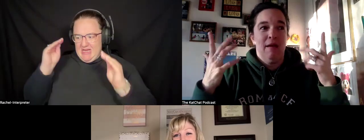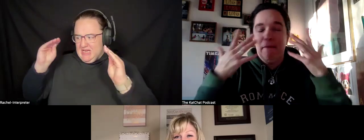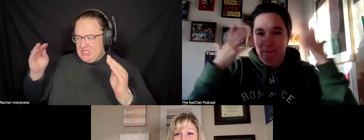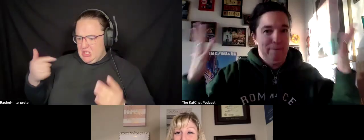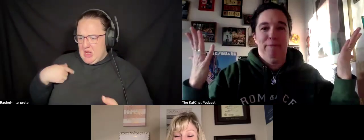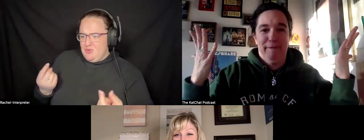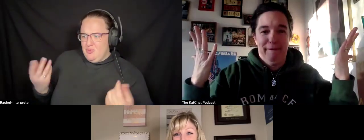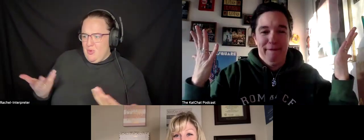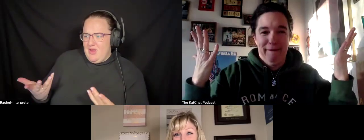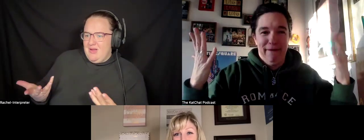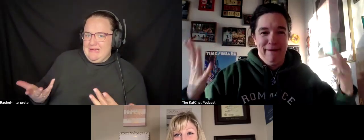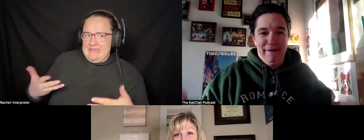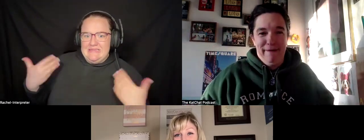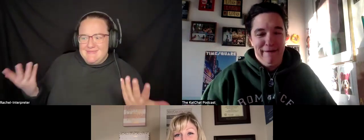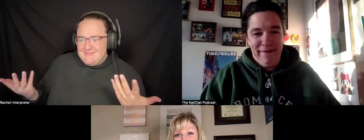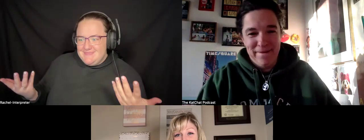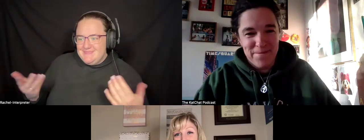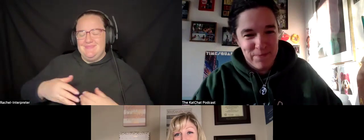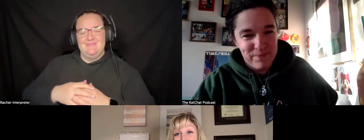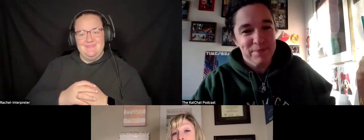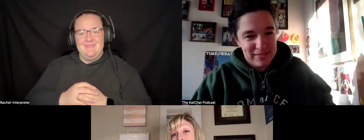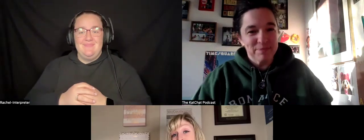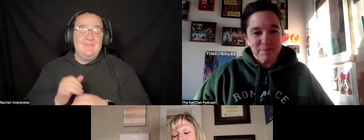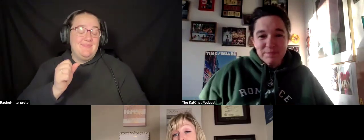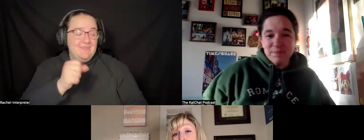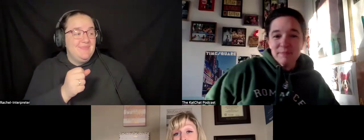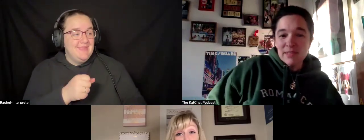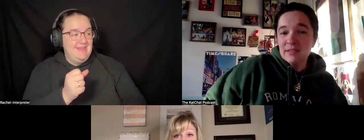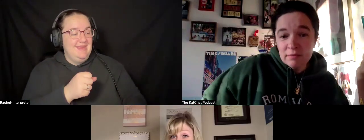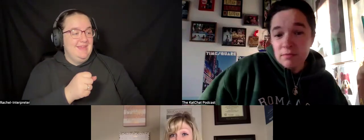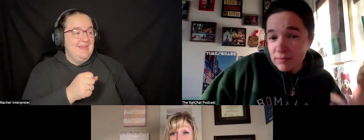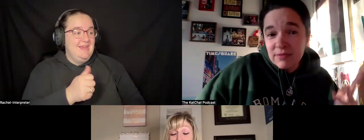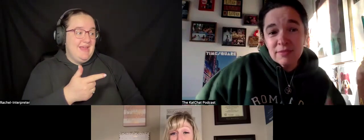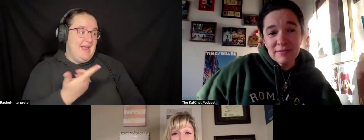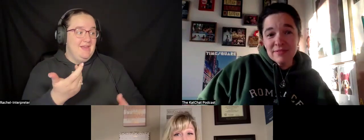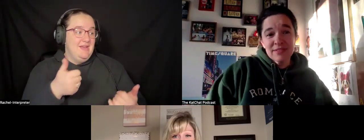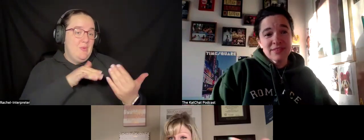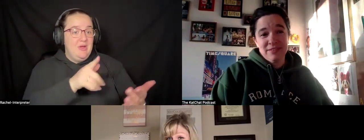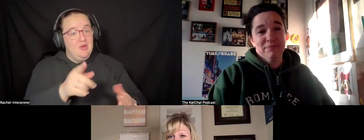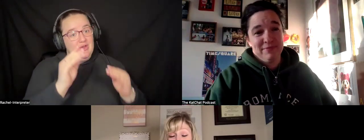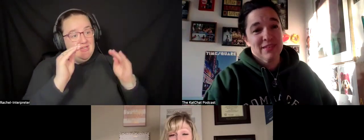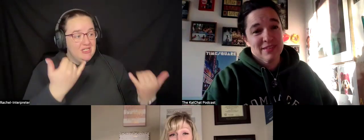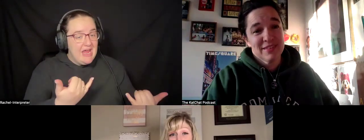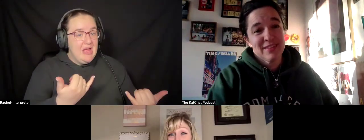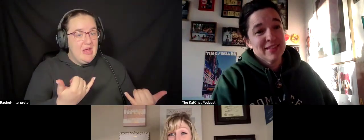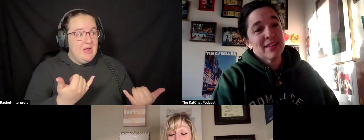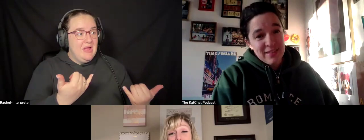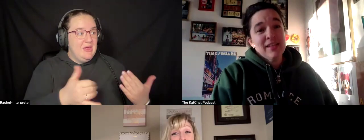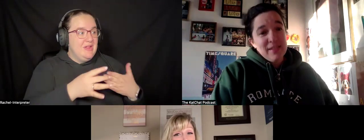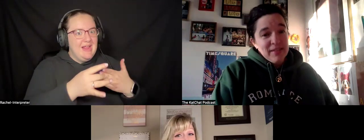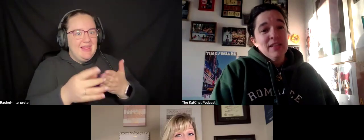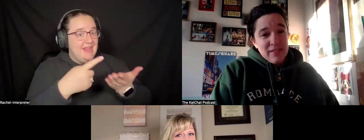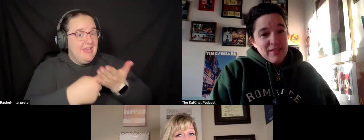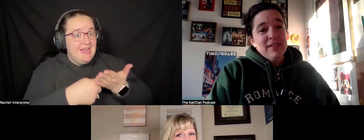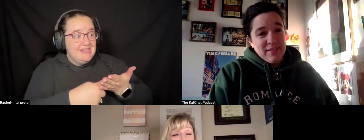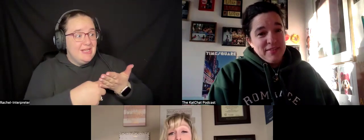be? Mhm. Yeah. Well, in a way, you're teaching now. You're kind of leading a discussion, and